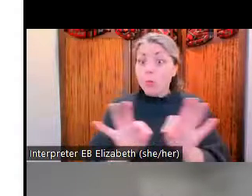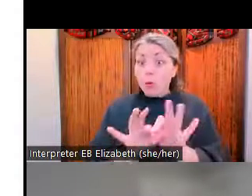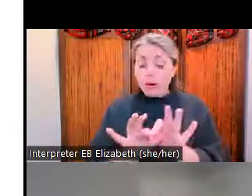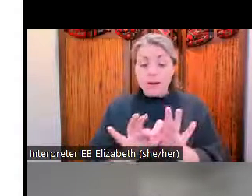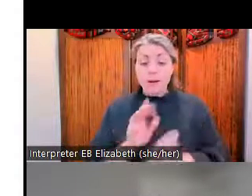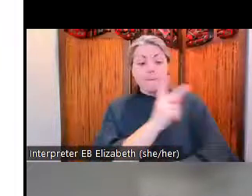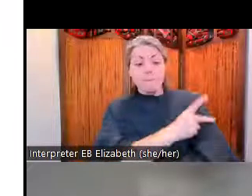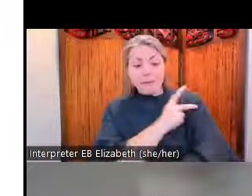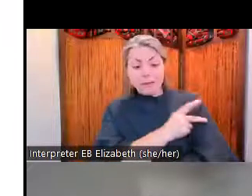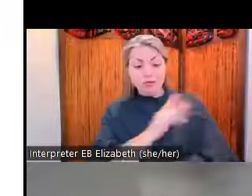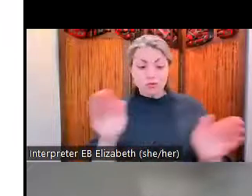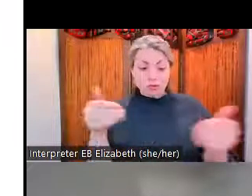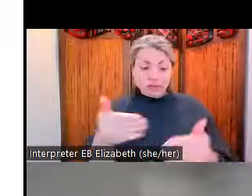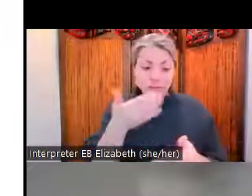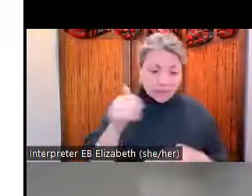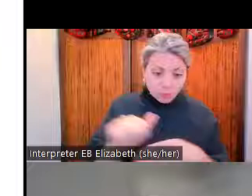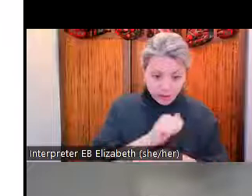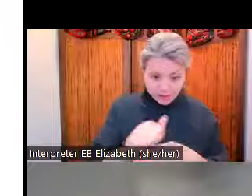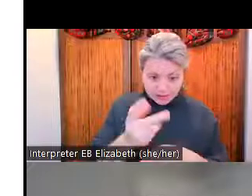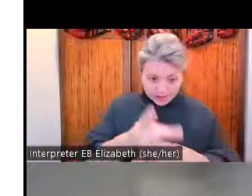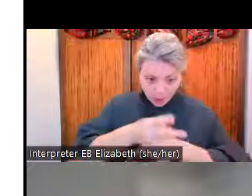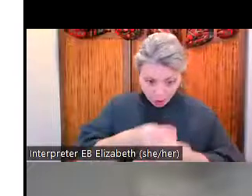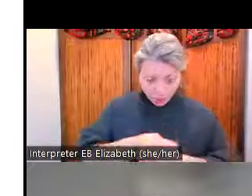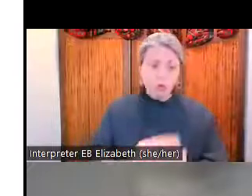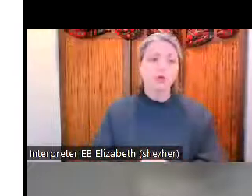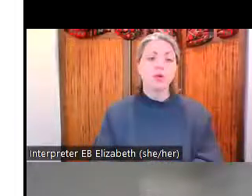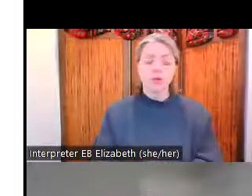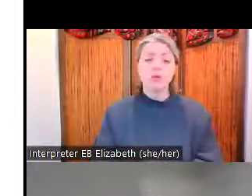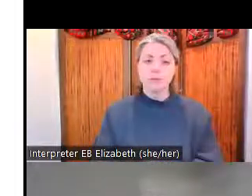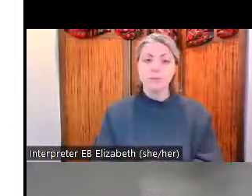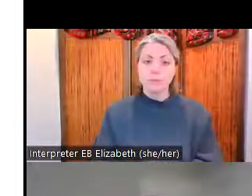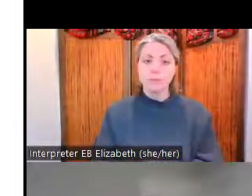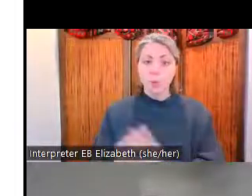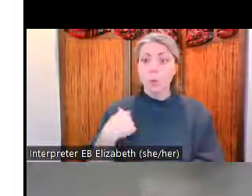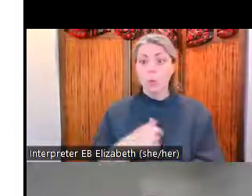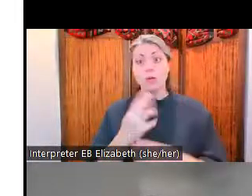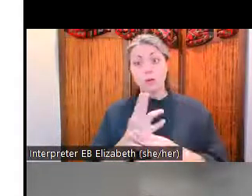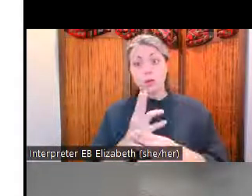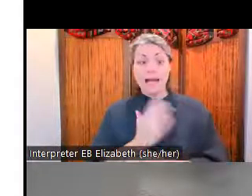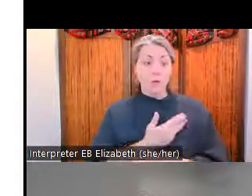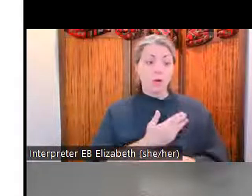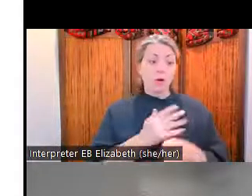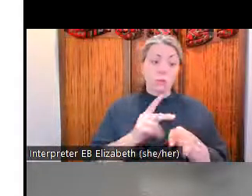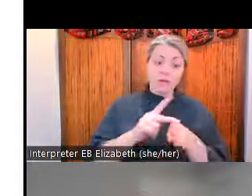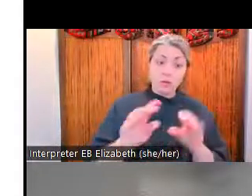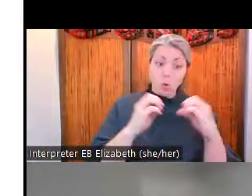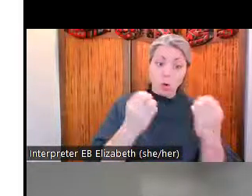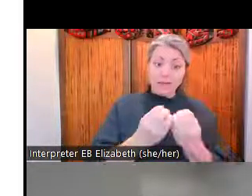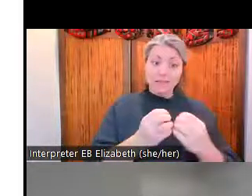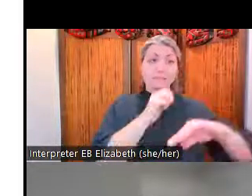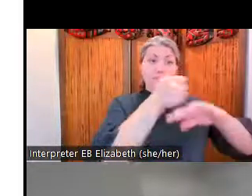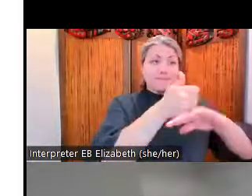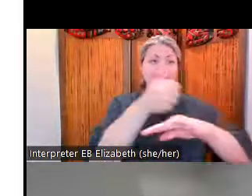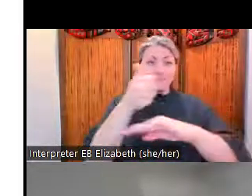patient-centered best practice using our professional organizations to help